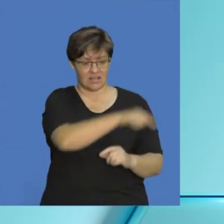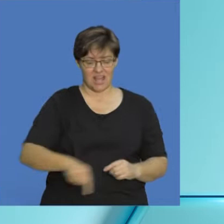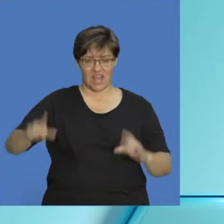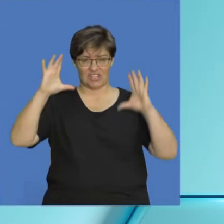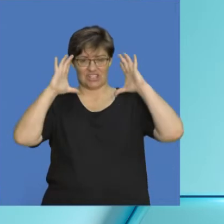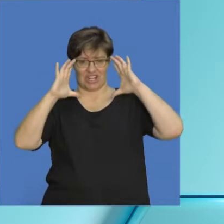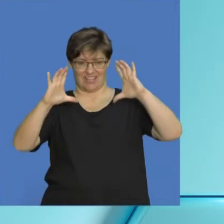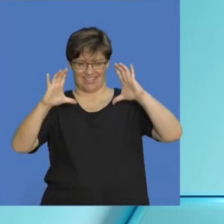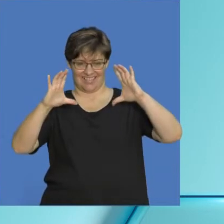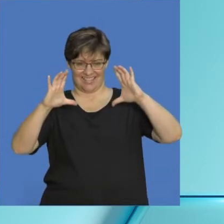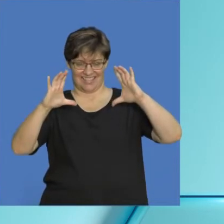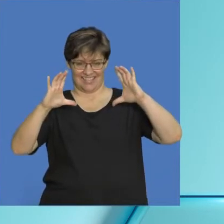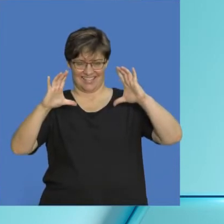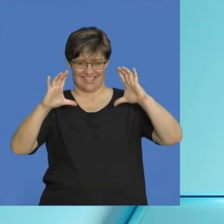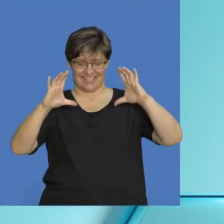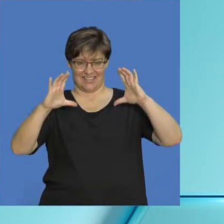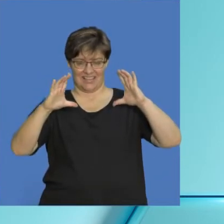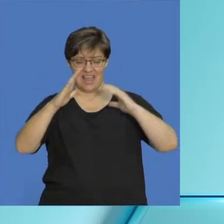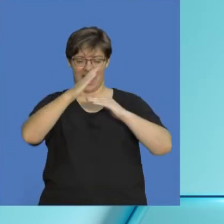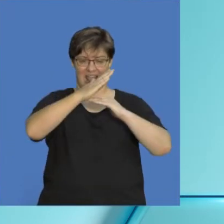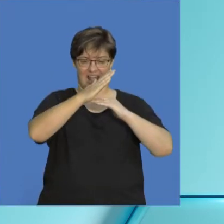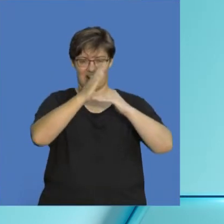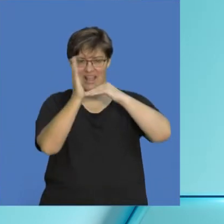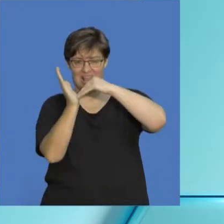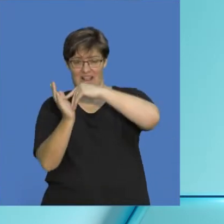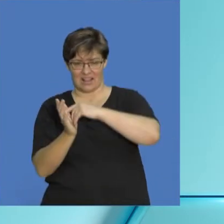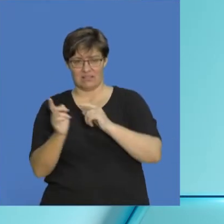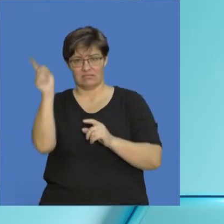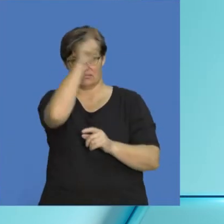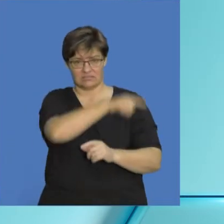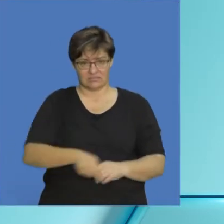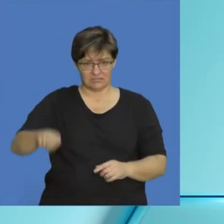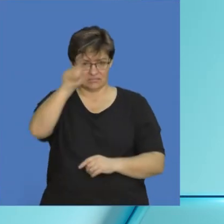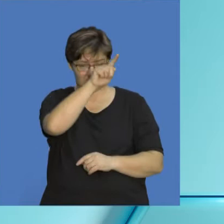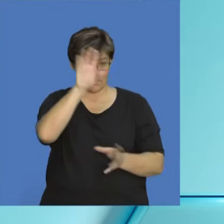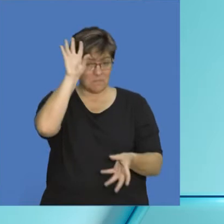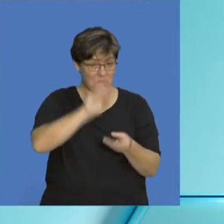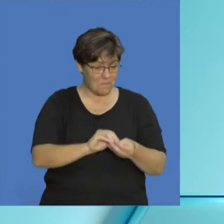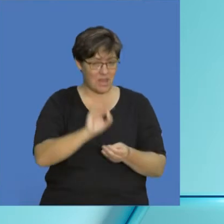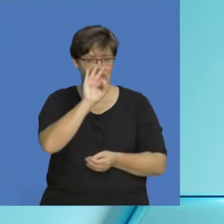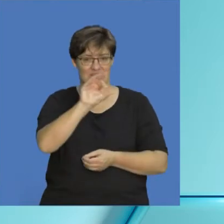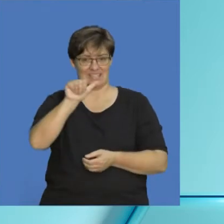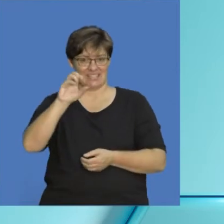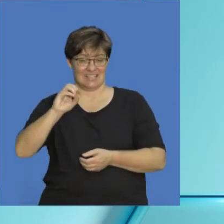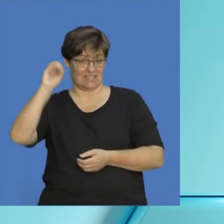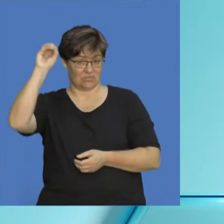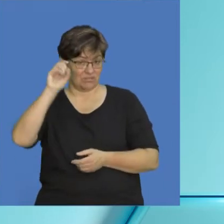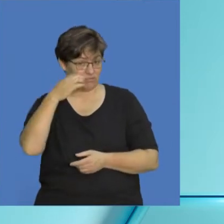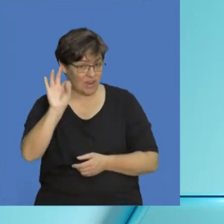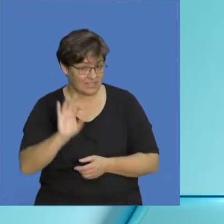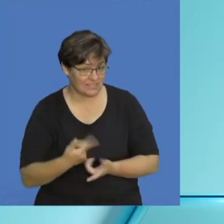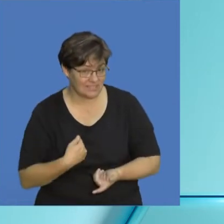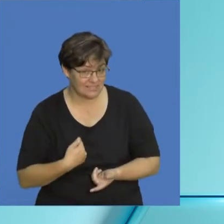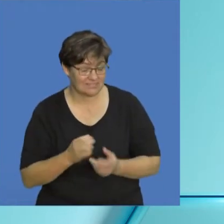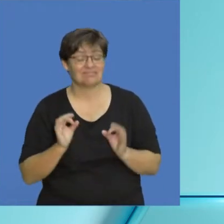is a circle, and angles around circles add up to what? 360 degrees. Does that